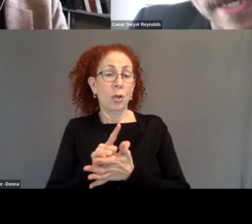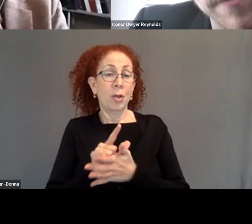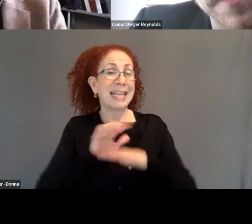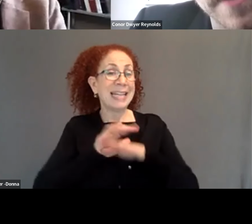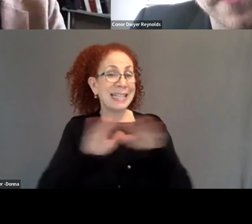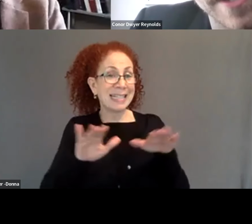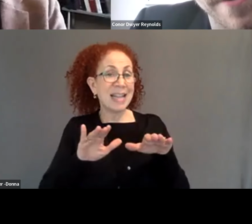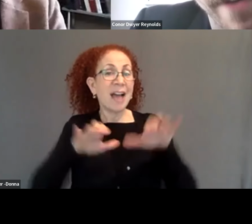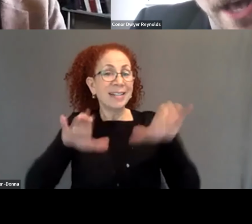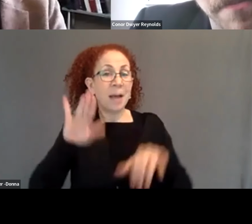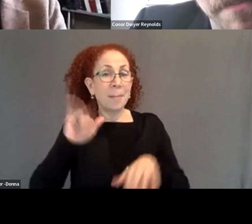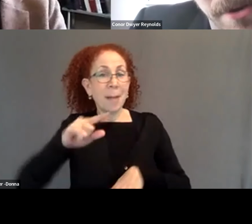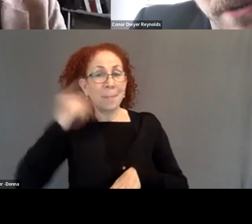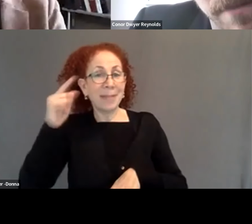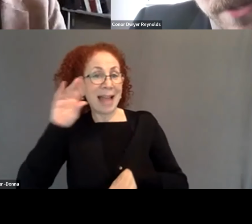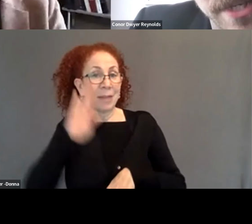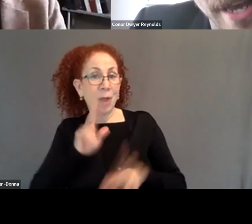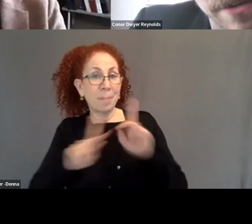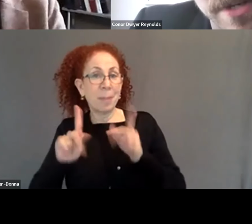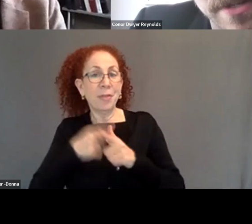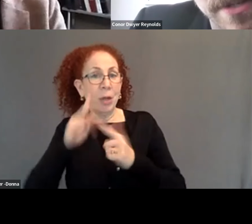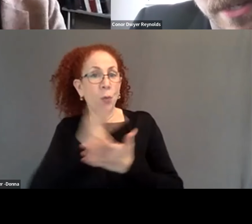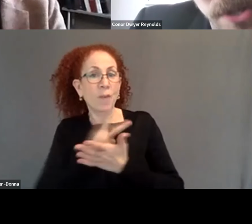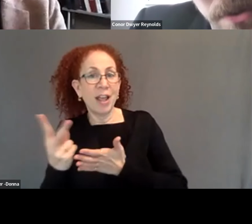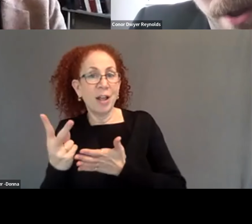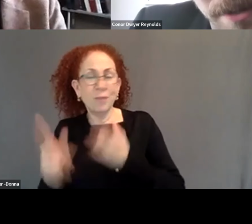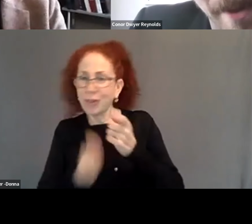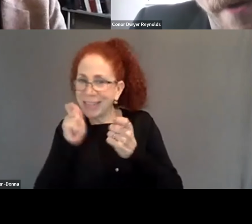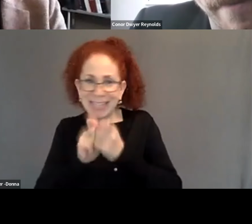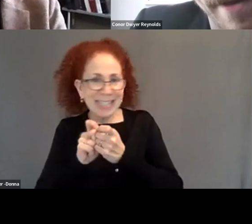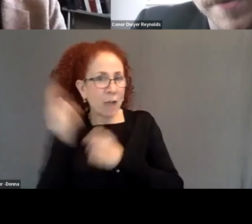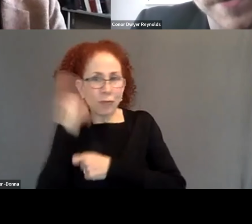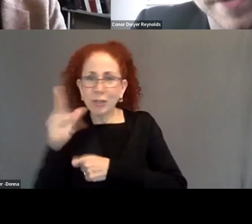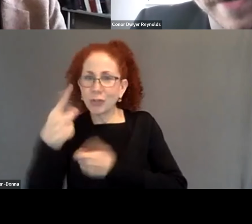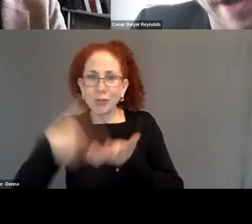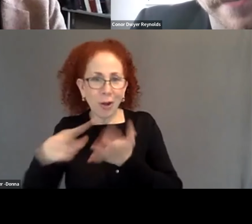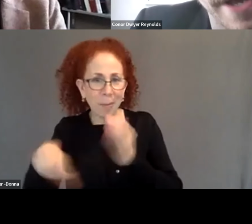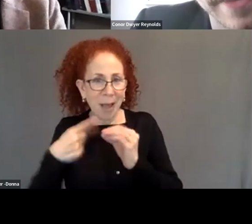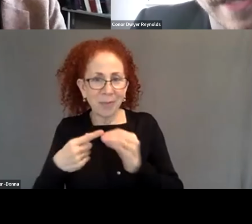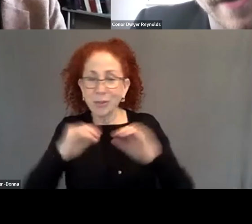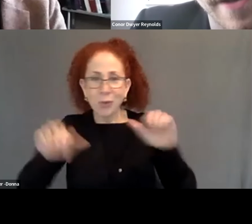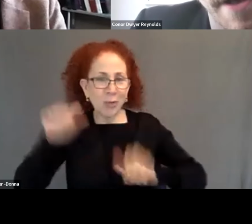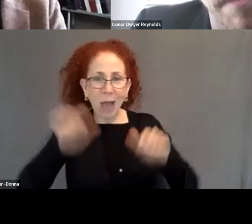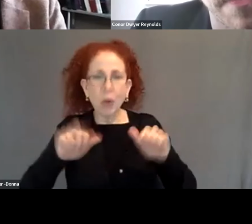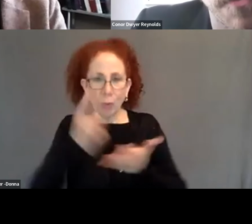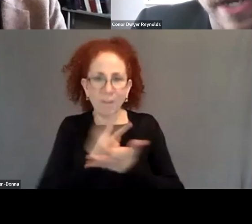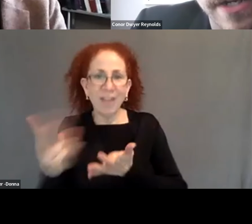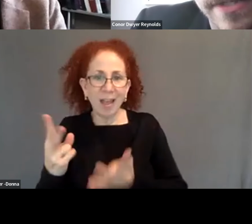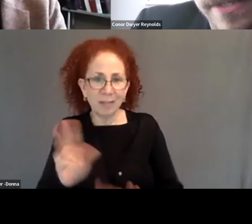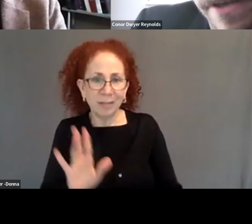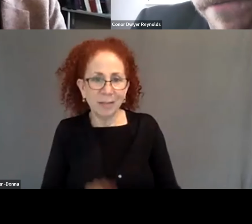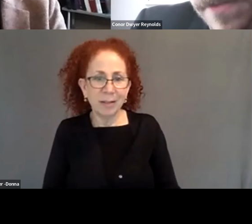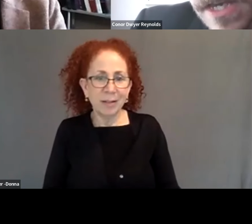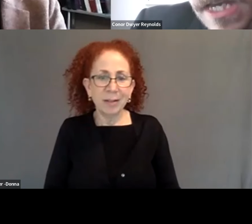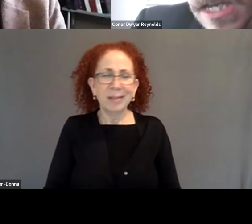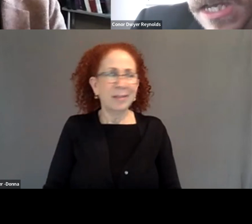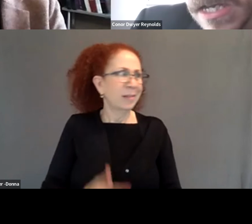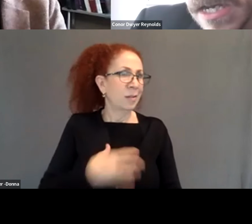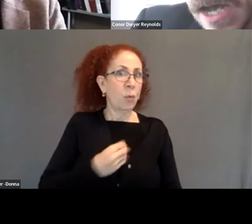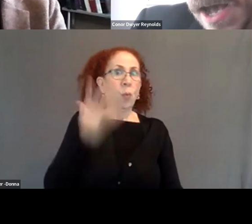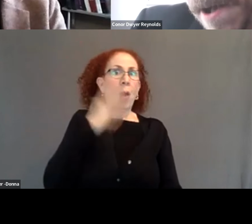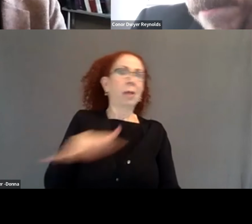brown disabled people, it's going to fail, period, for the exact reasons that you talked about. There's just no doubt about that. The whiteness of